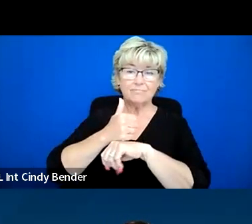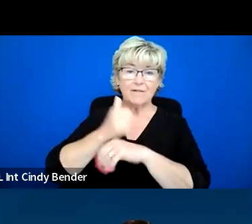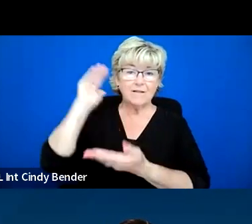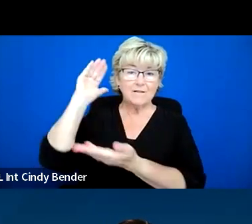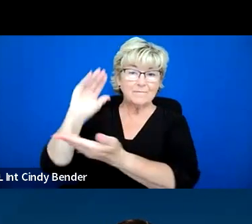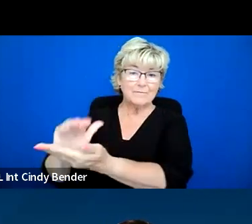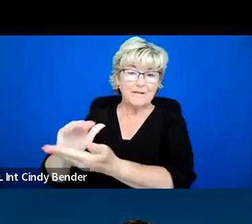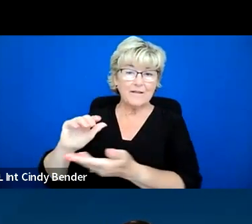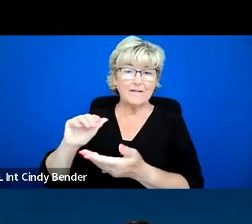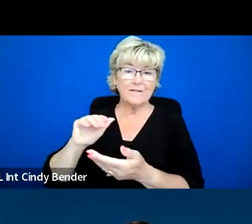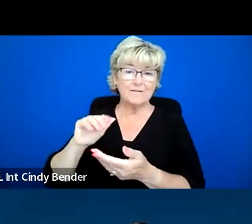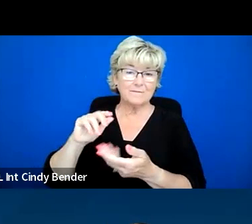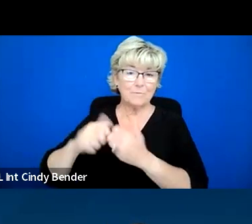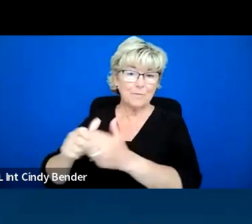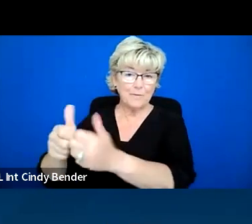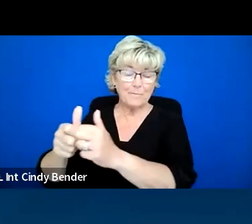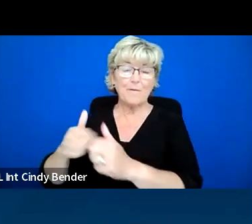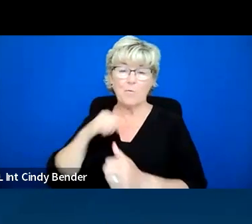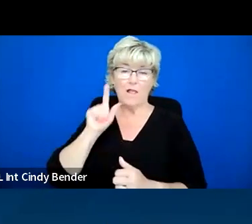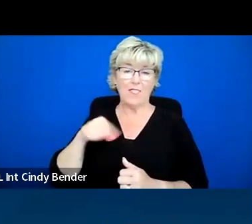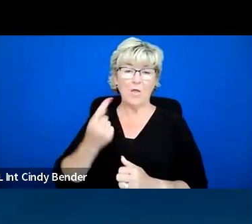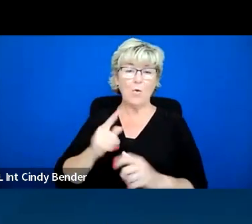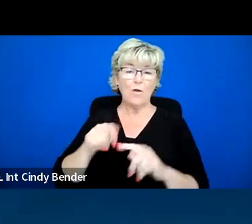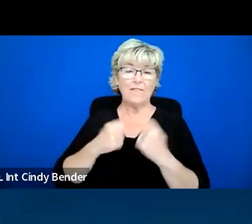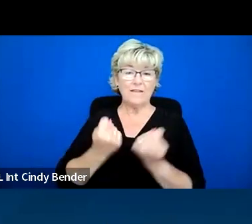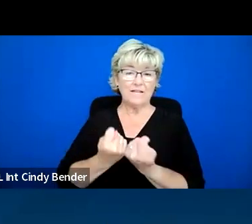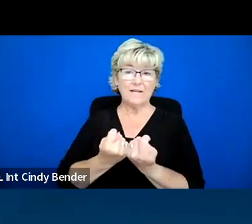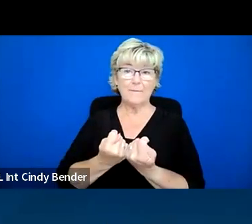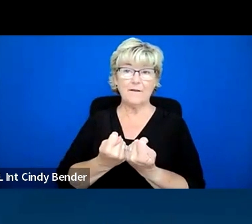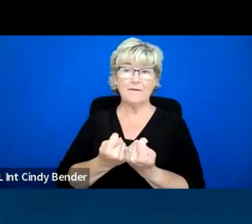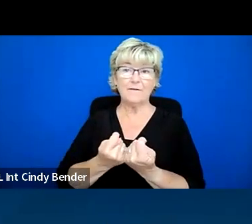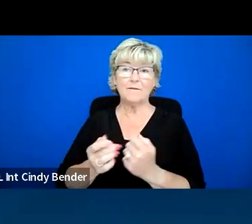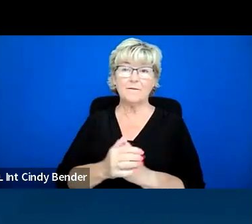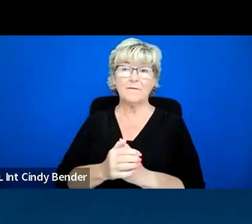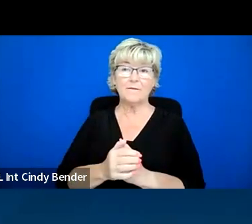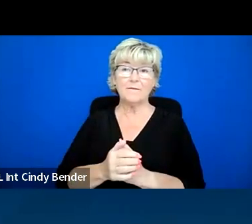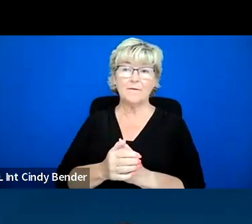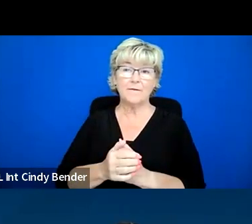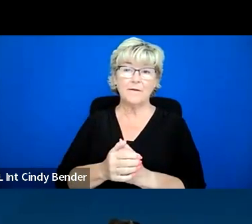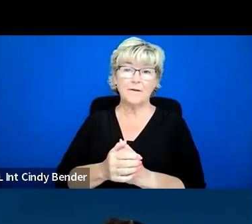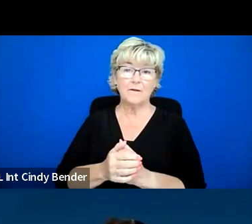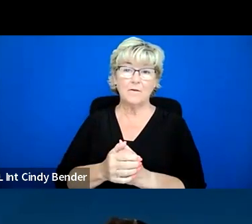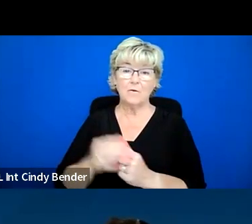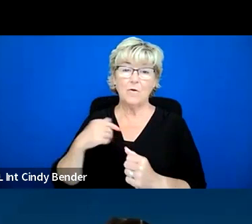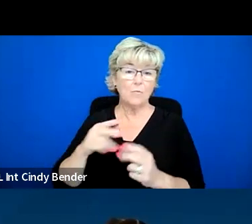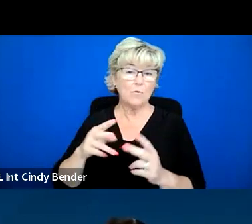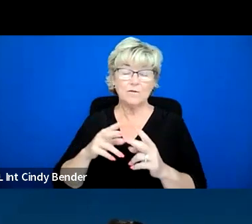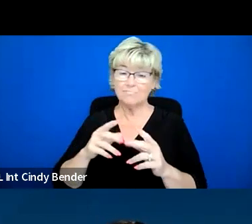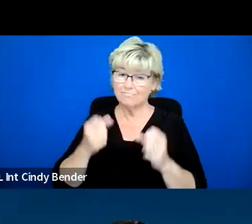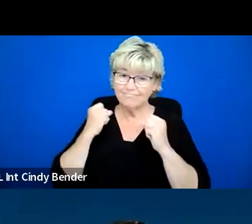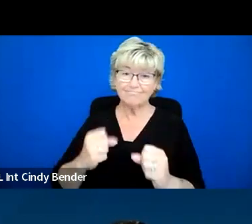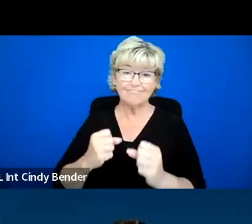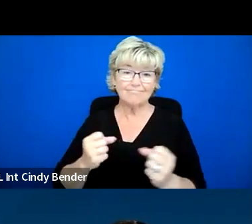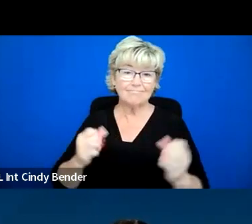only team working on this. And so, yeah, we just, we're very big proponents of FAST. We're very